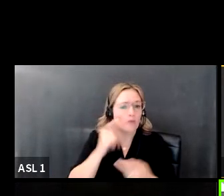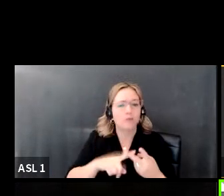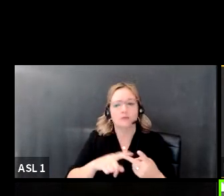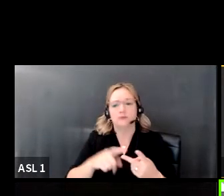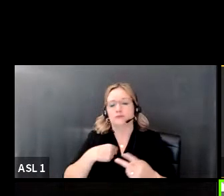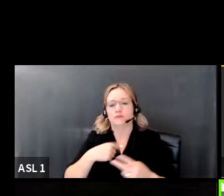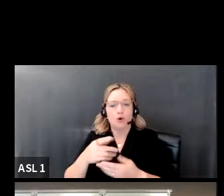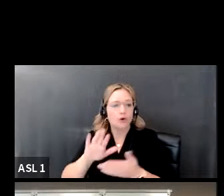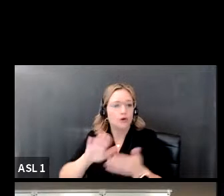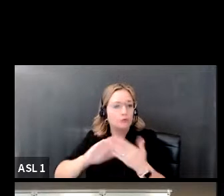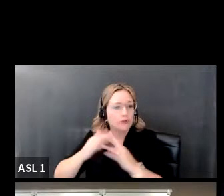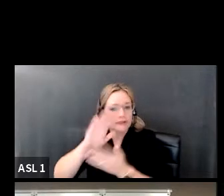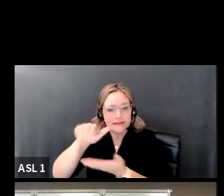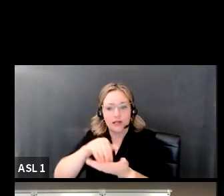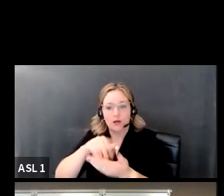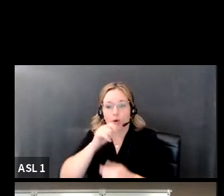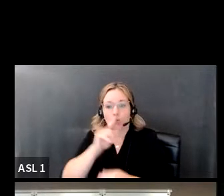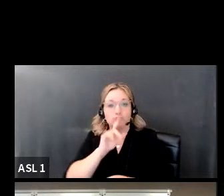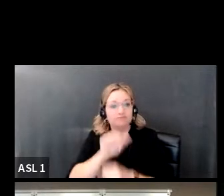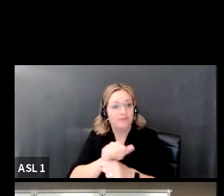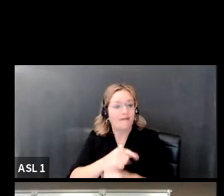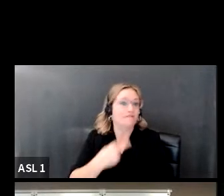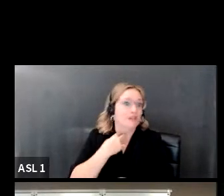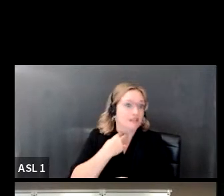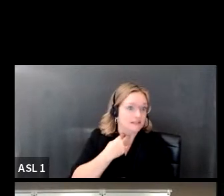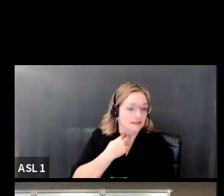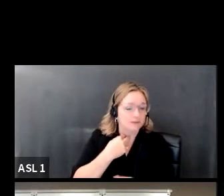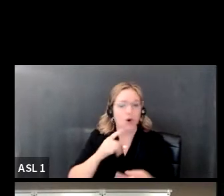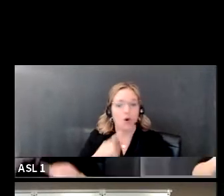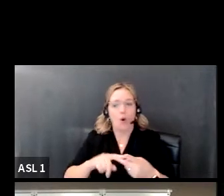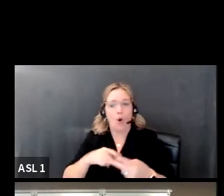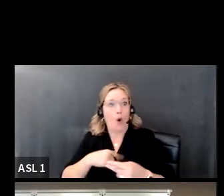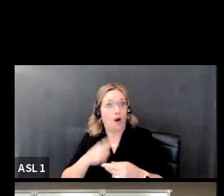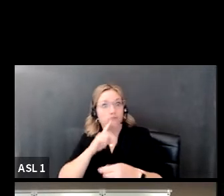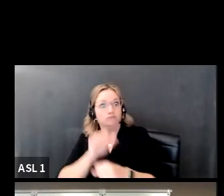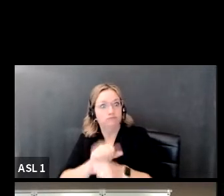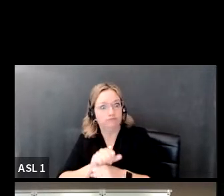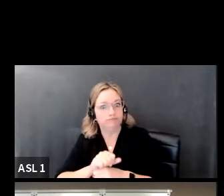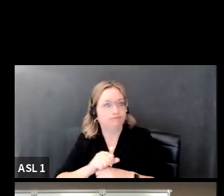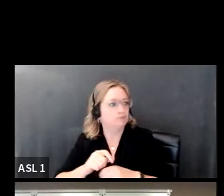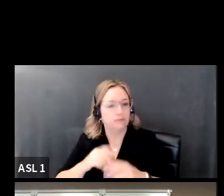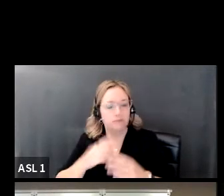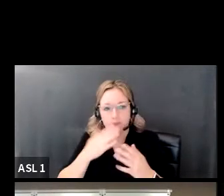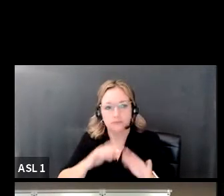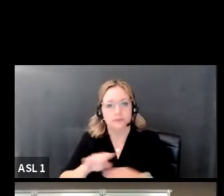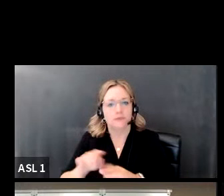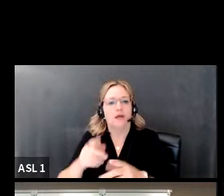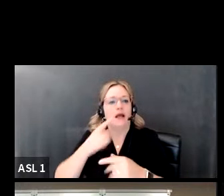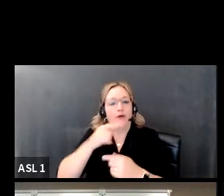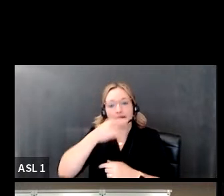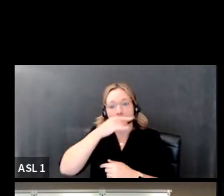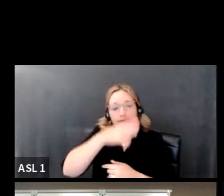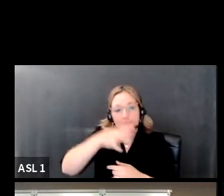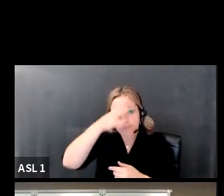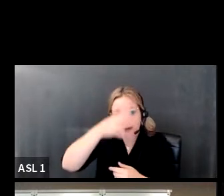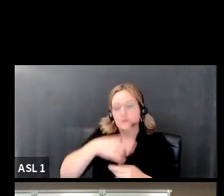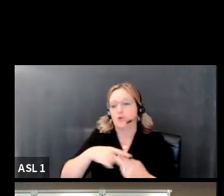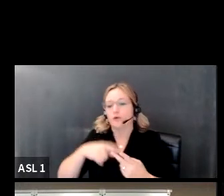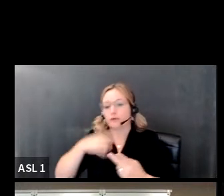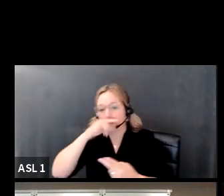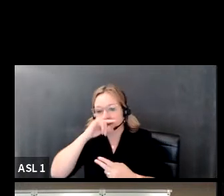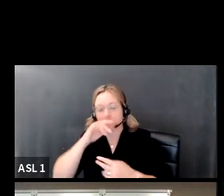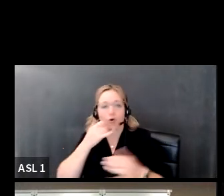crime who are committing crime who themselves are struggling with the mental health and addictions issues where parents and the kids themselves are calling our police